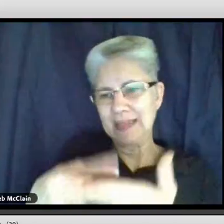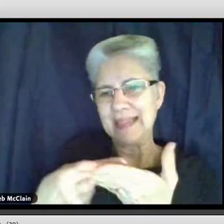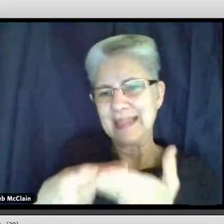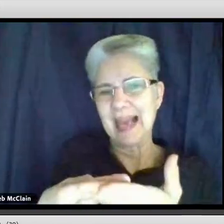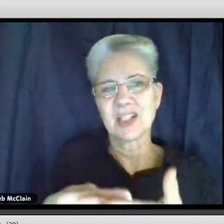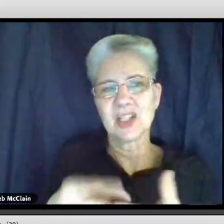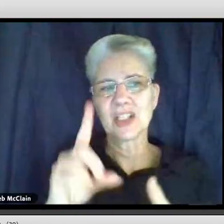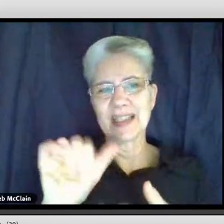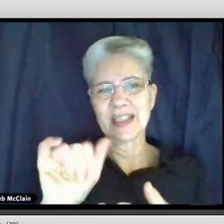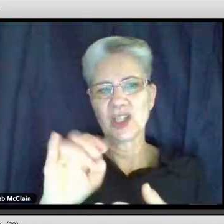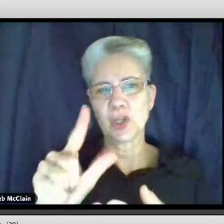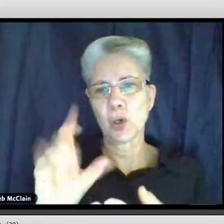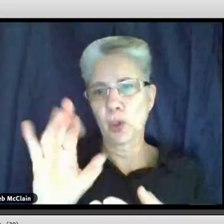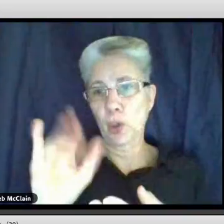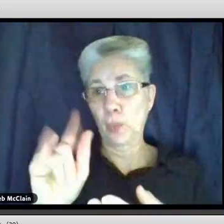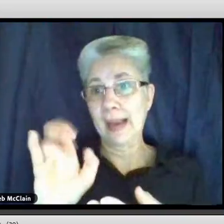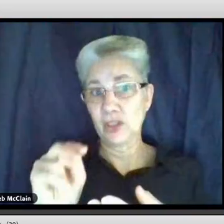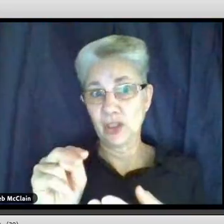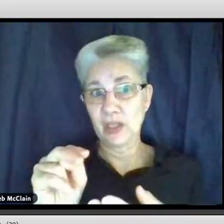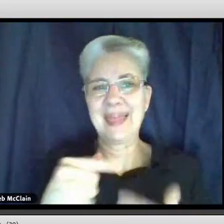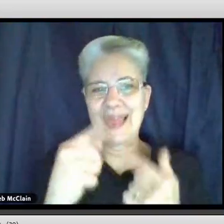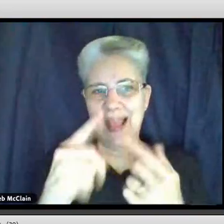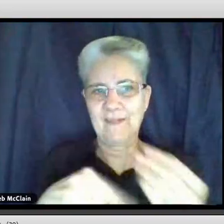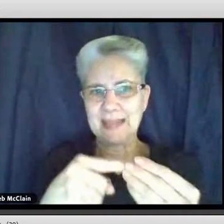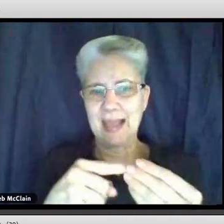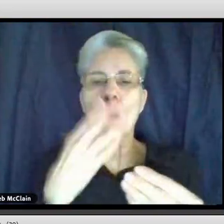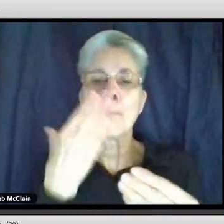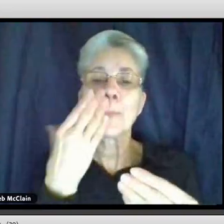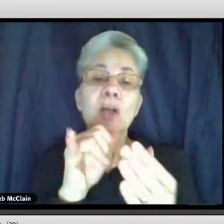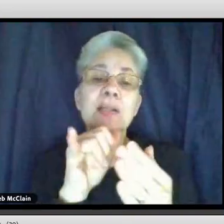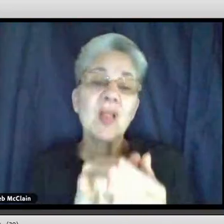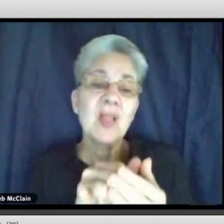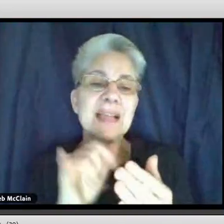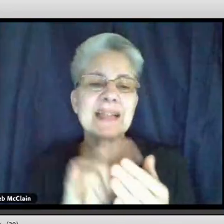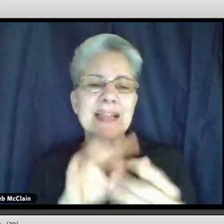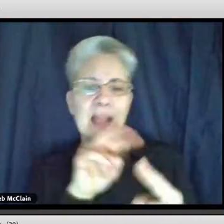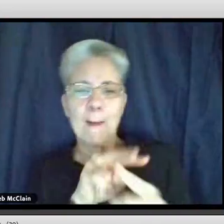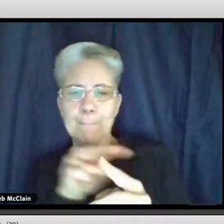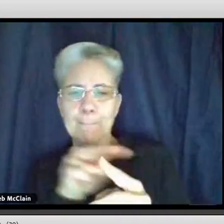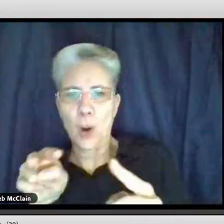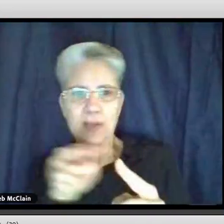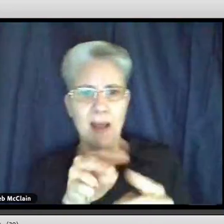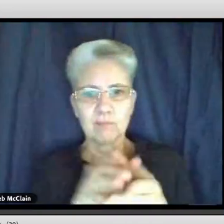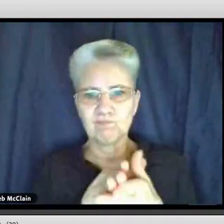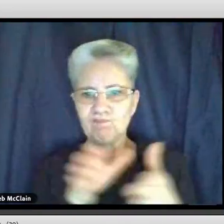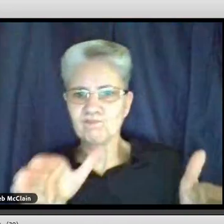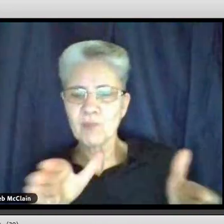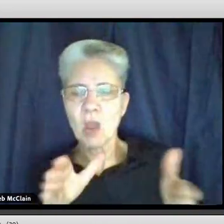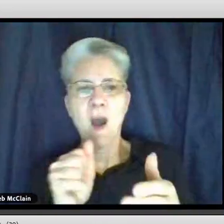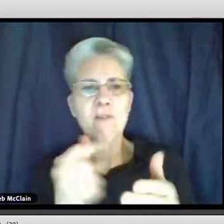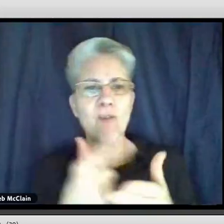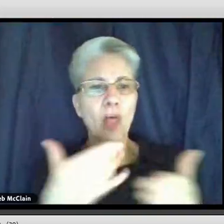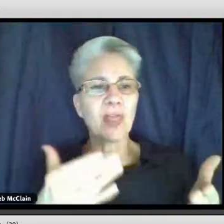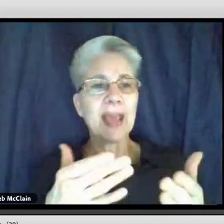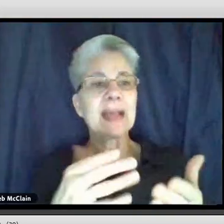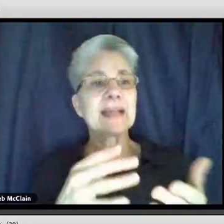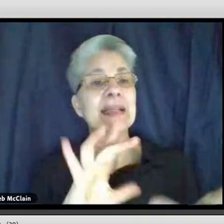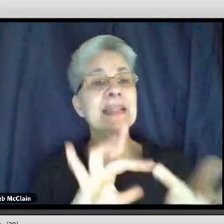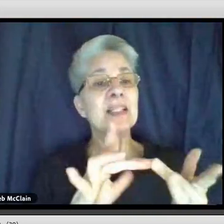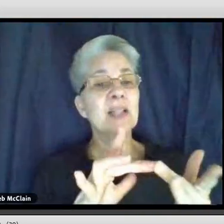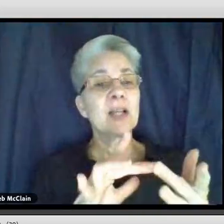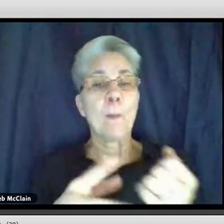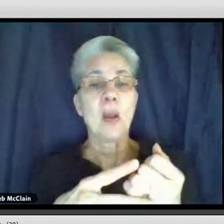digital curation. Because this is the bird's eye view of all the things, digitization and preservation